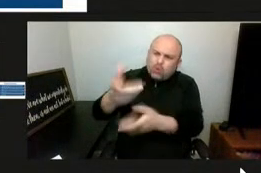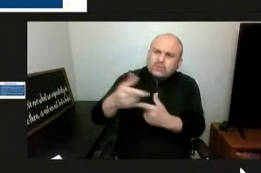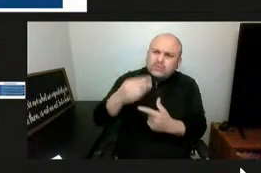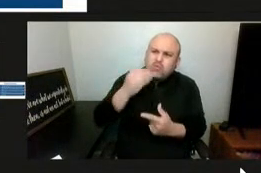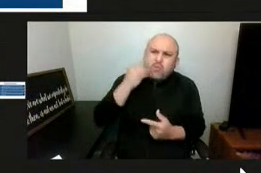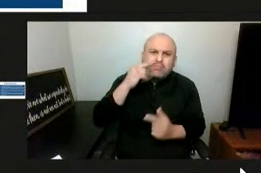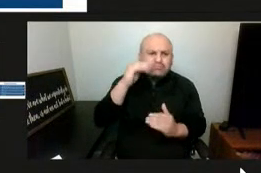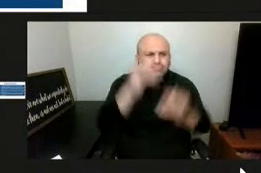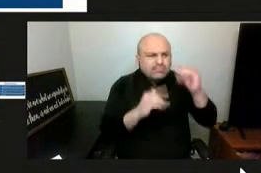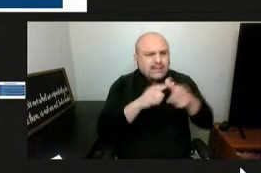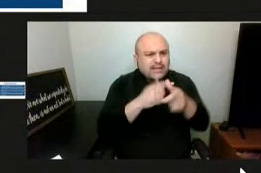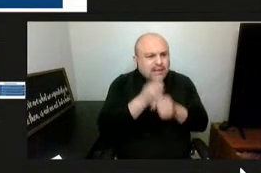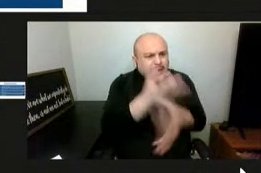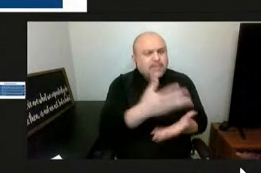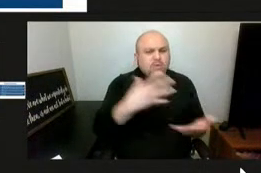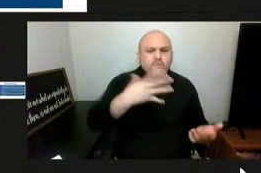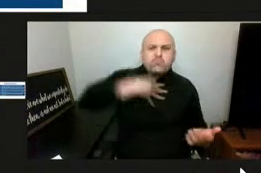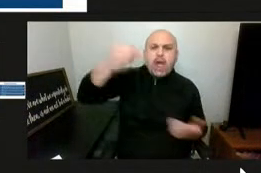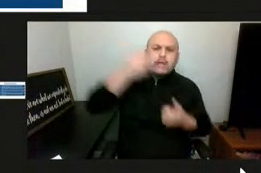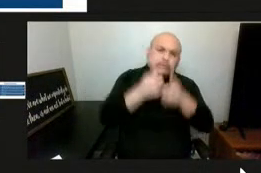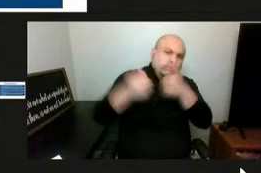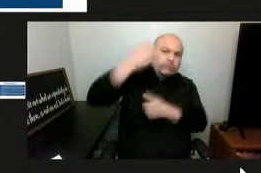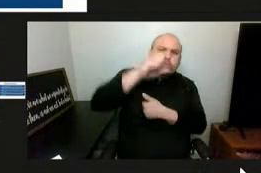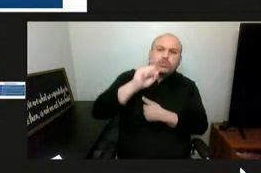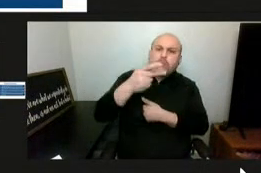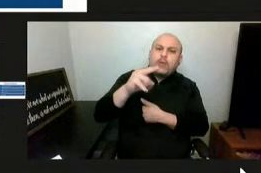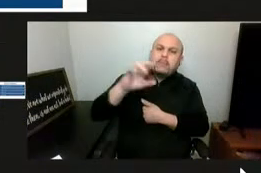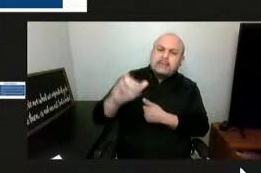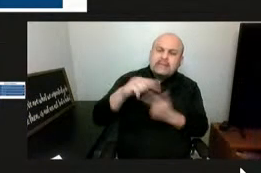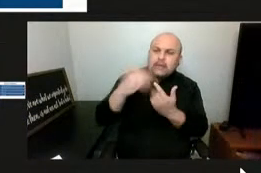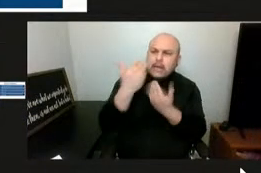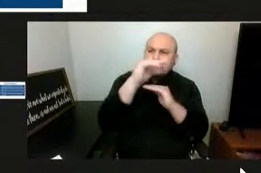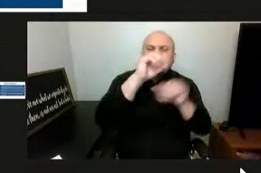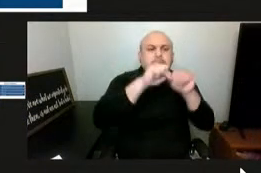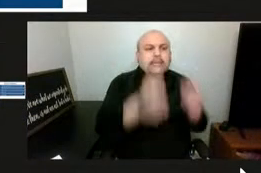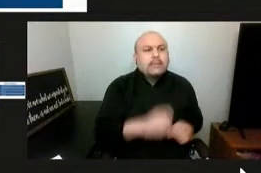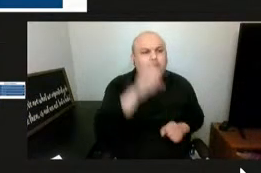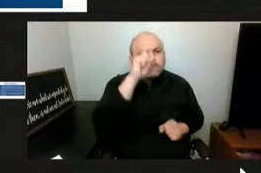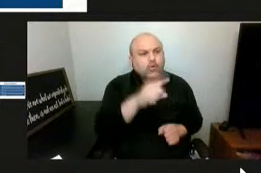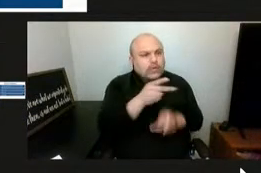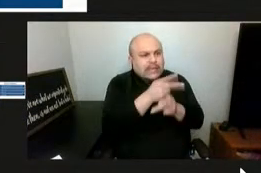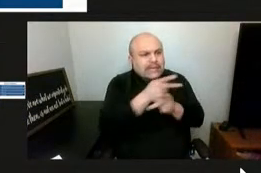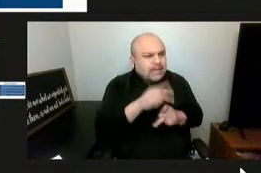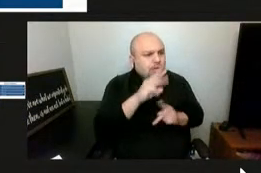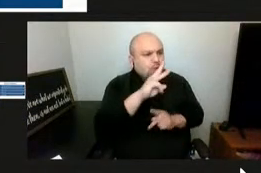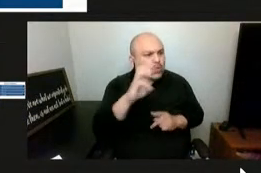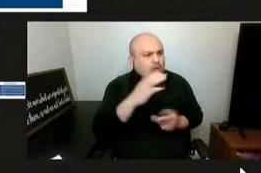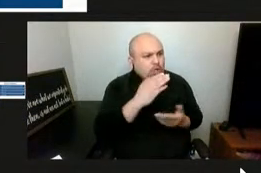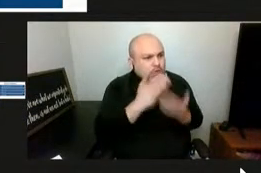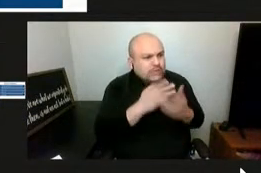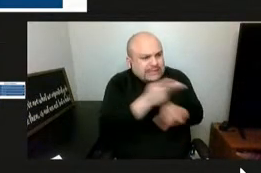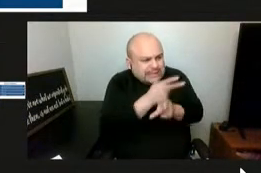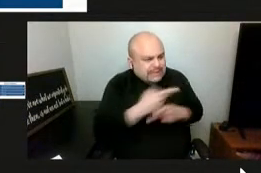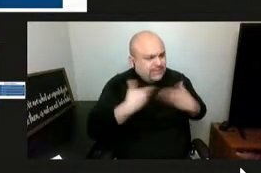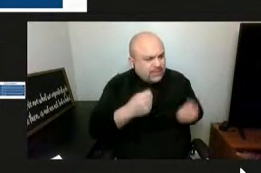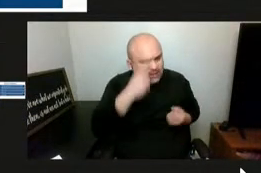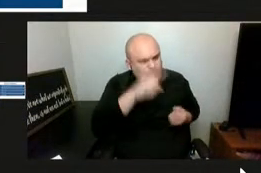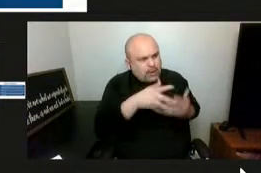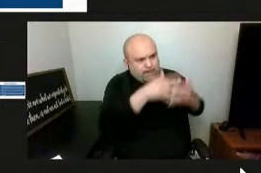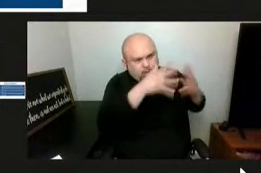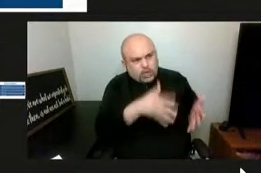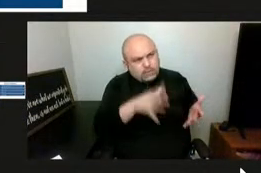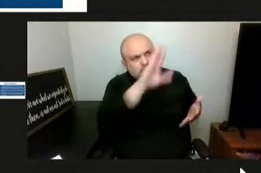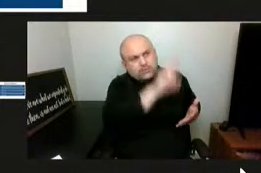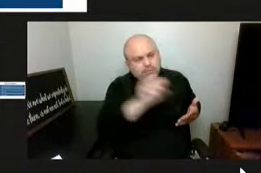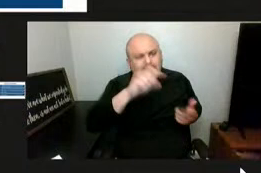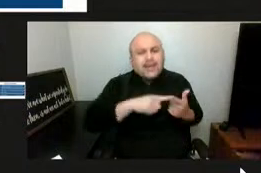of white supremacy has limited our system's ability to care for the well-being of Americans. And then finally, we call attention to the